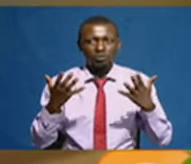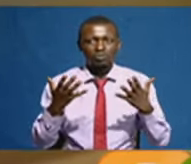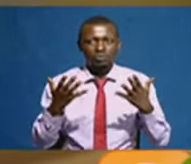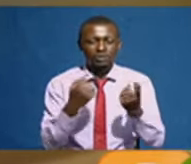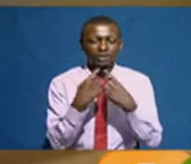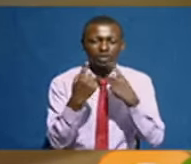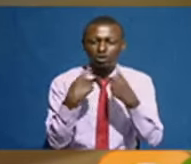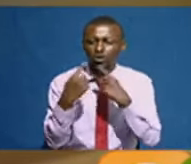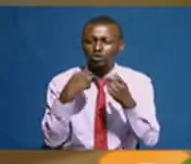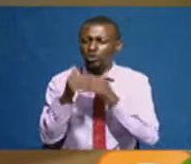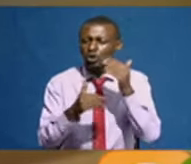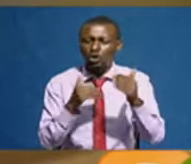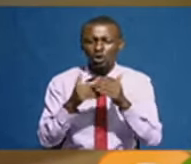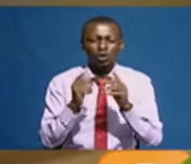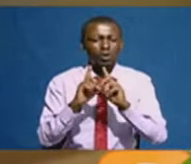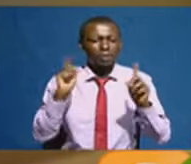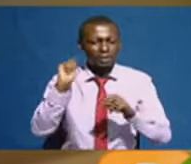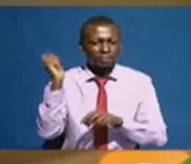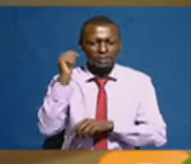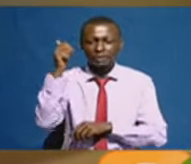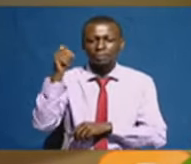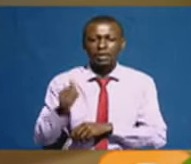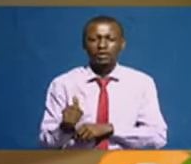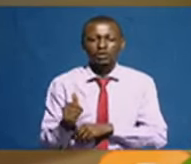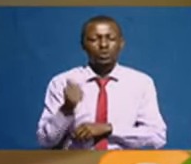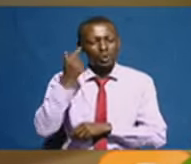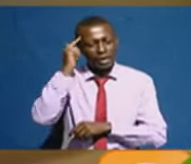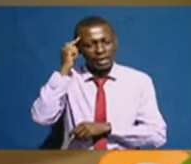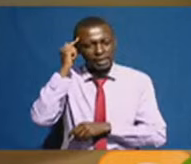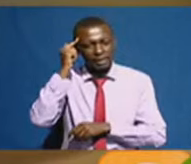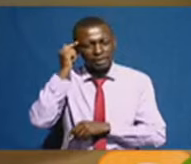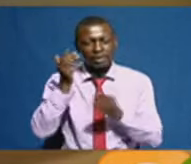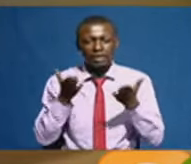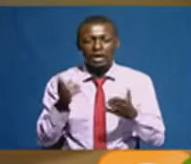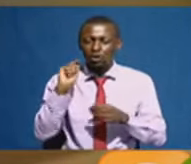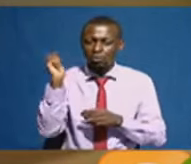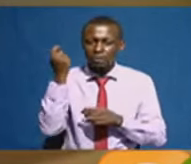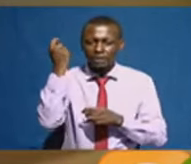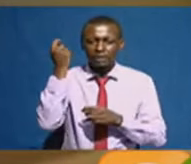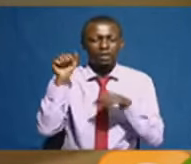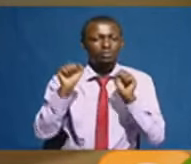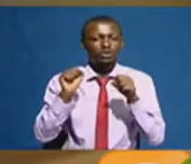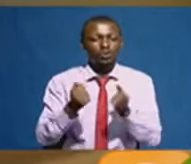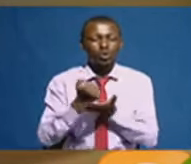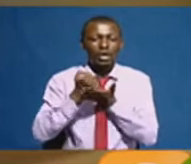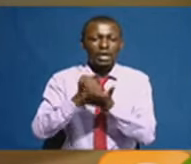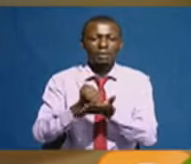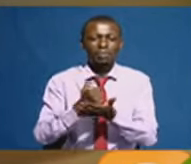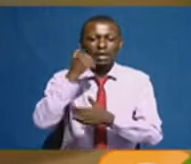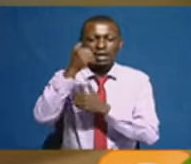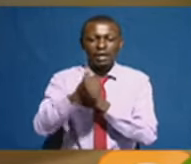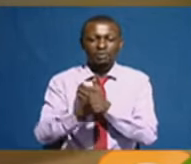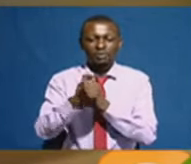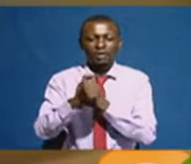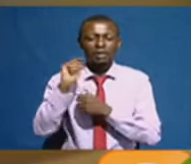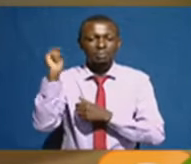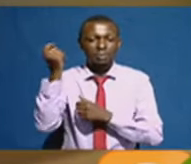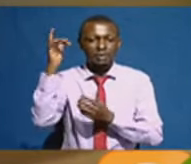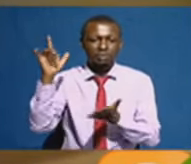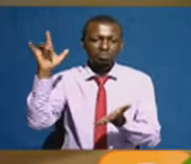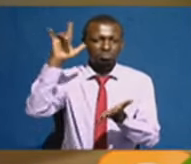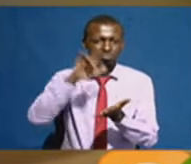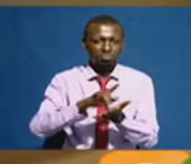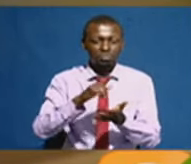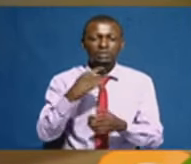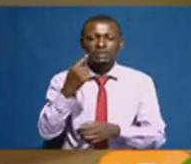the president, and they were saying, oh, the president, I think this matter is in your hands now. You need to help sort it out. And when the president came back to the country, that's what he said. And then after